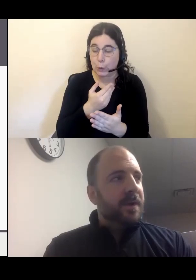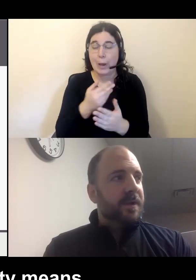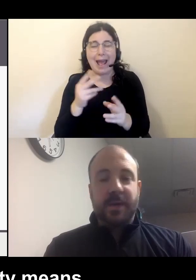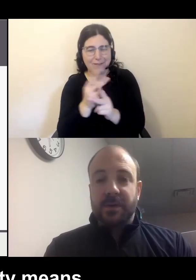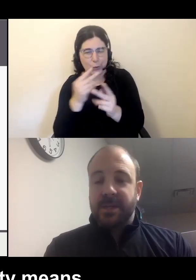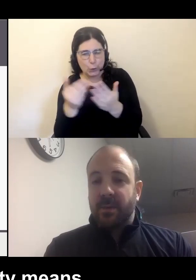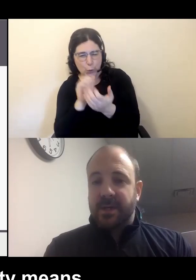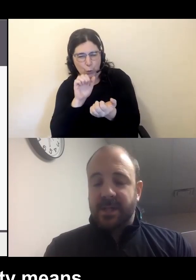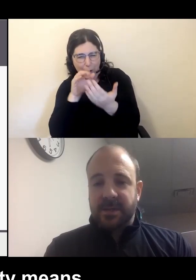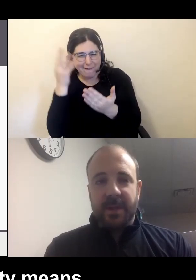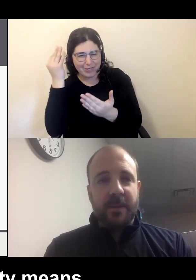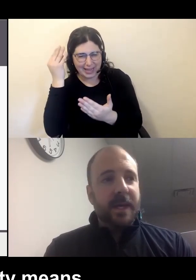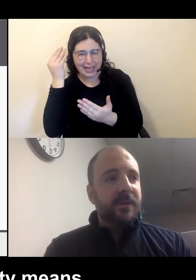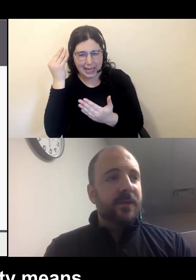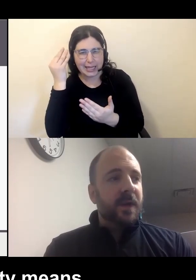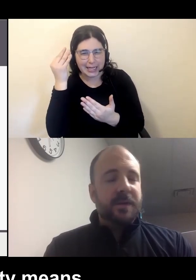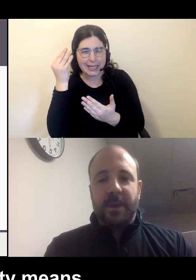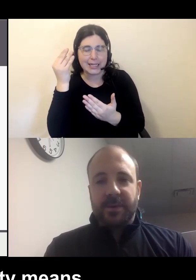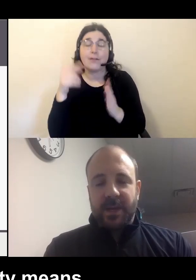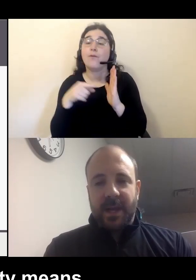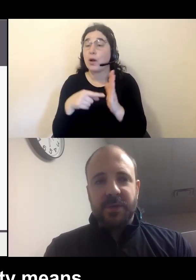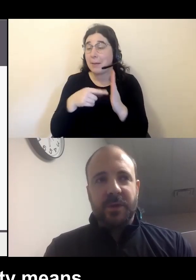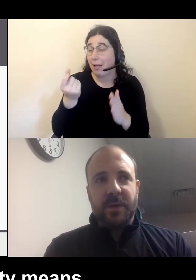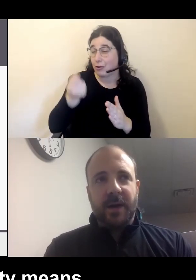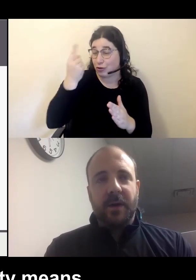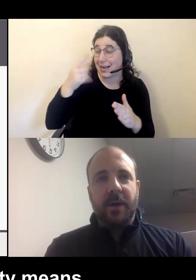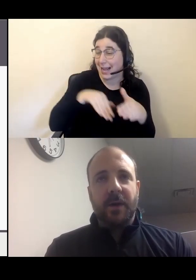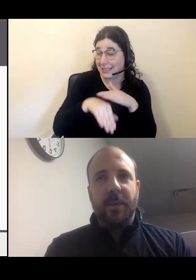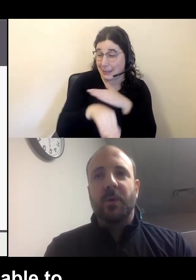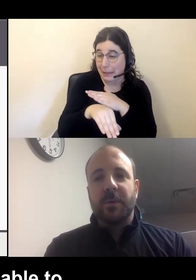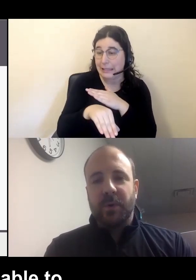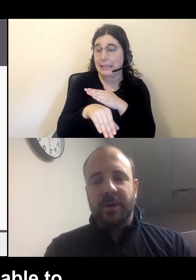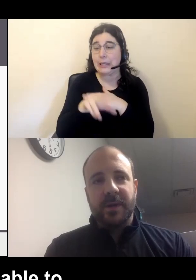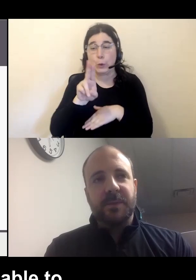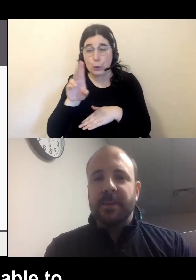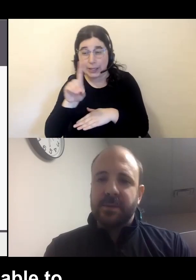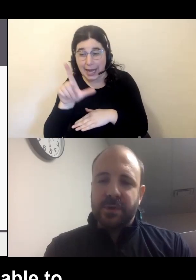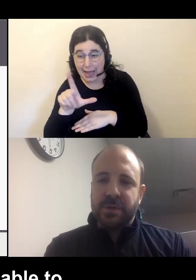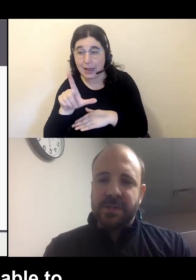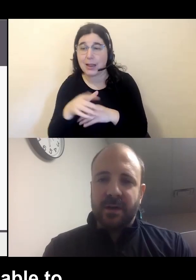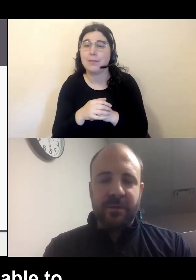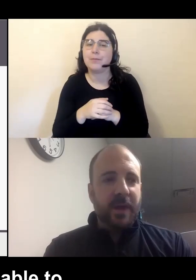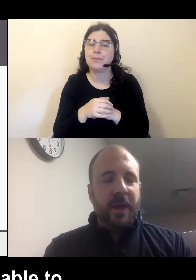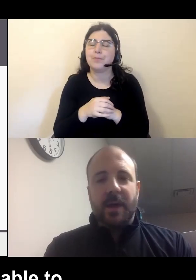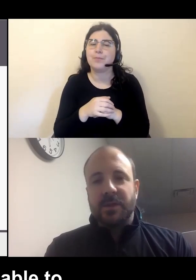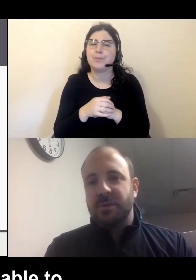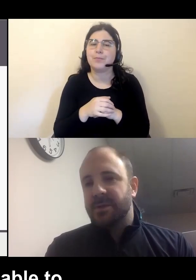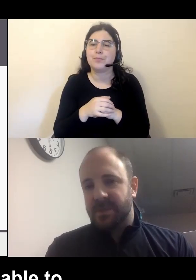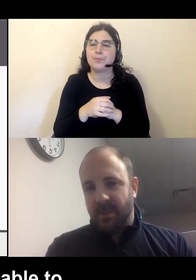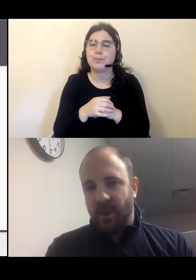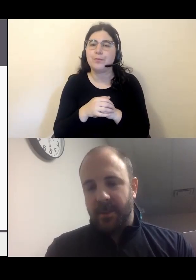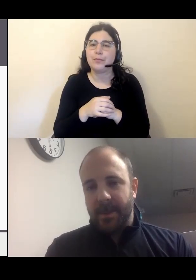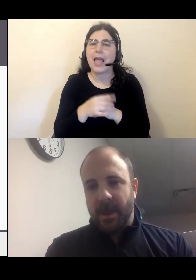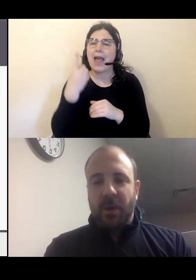manner, to understand what accessibility means, to be able to engage with UDL, but more importantly, to be able to put yourself in the